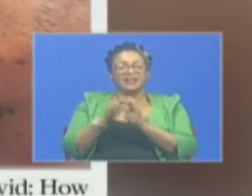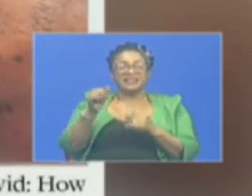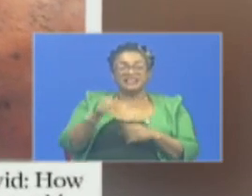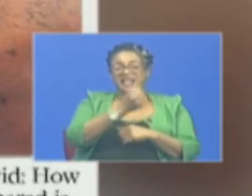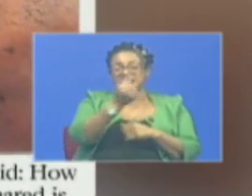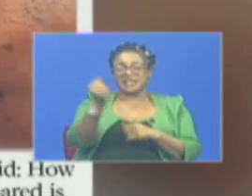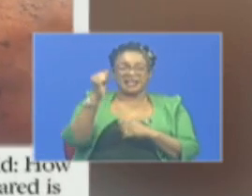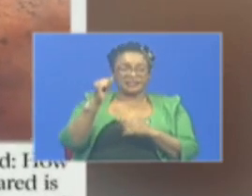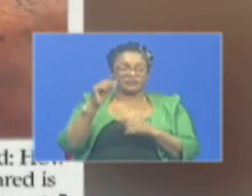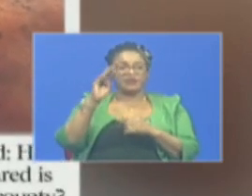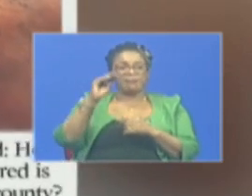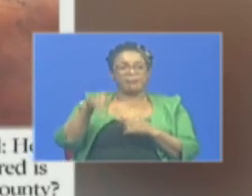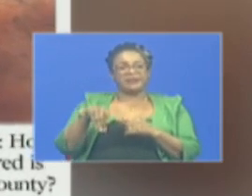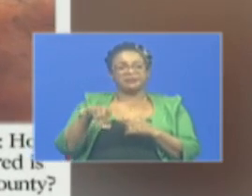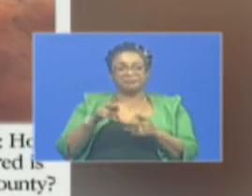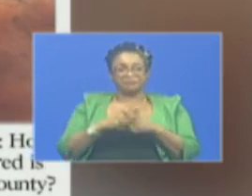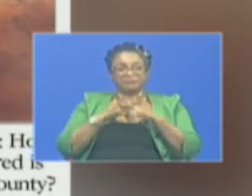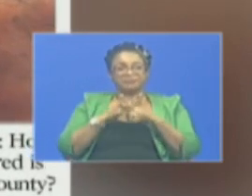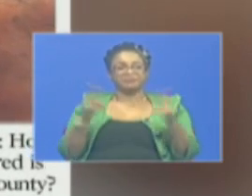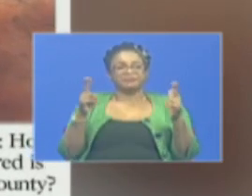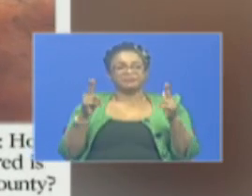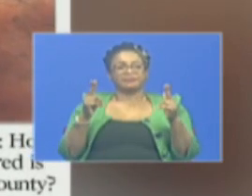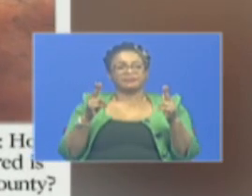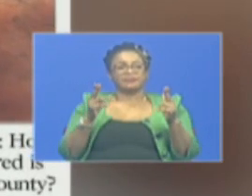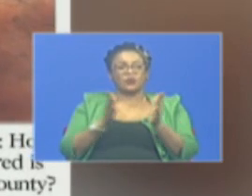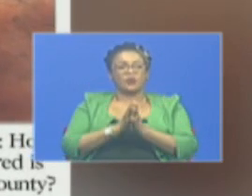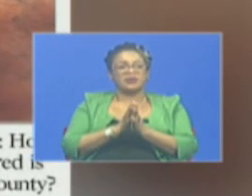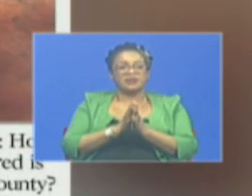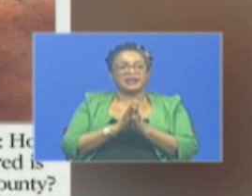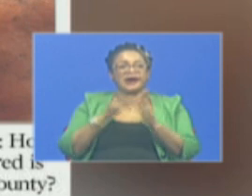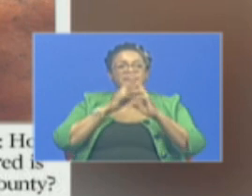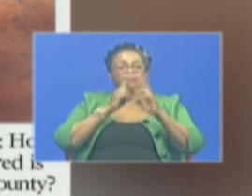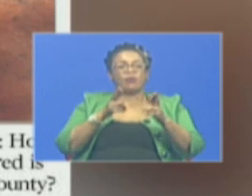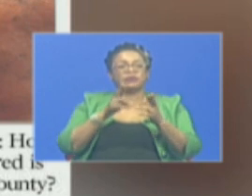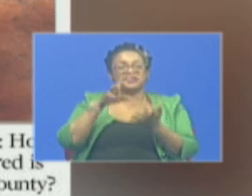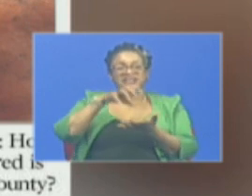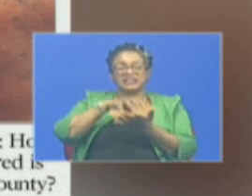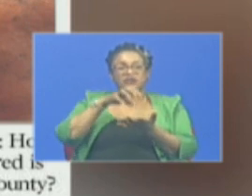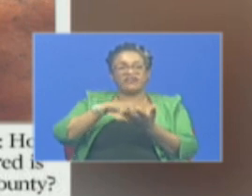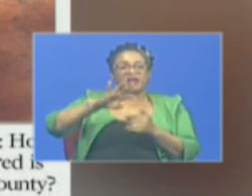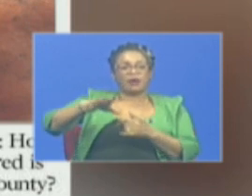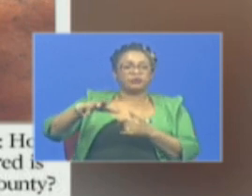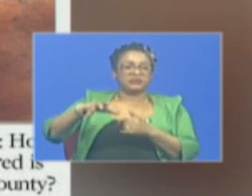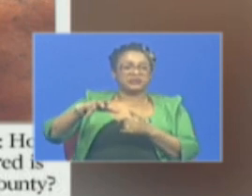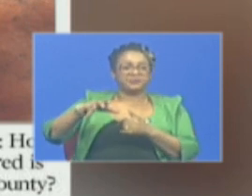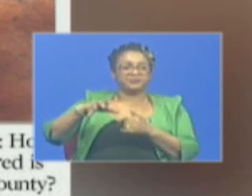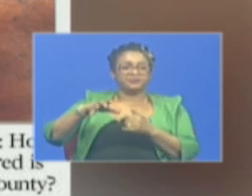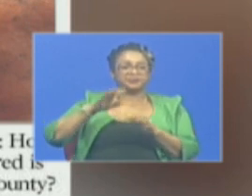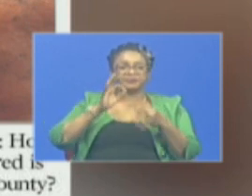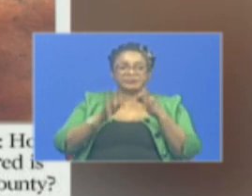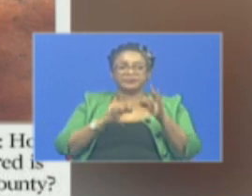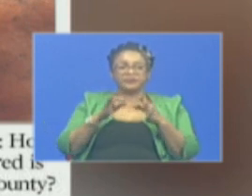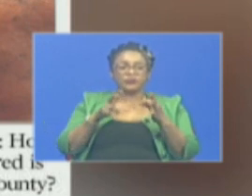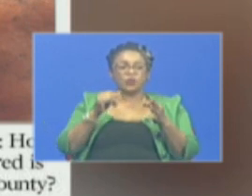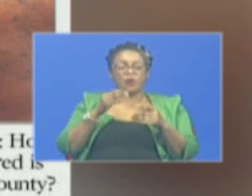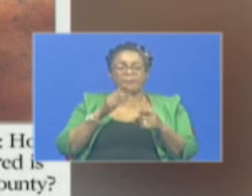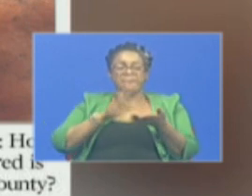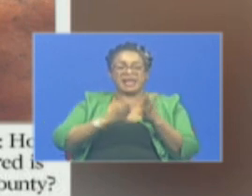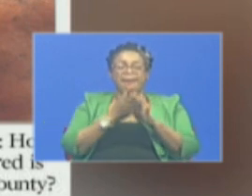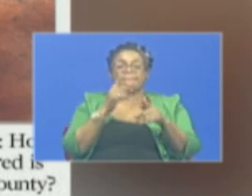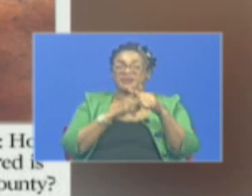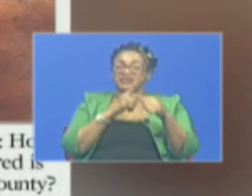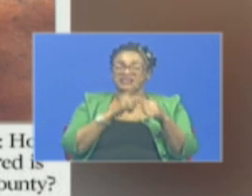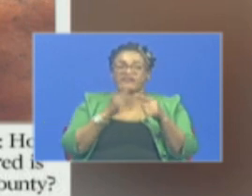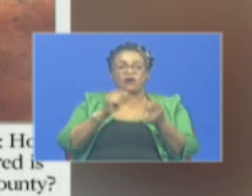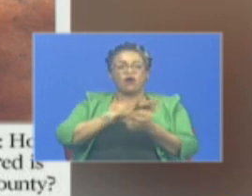is digging in. Plus, a special report on the state of the counties. If you test positive for COVID-19 in